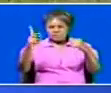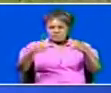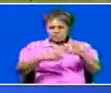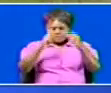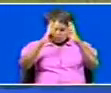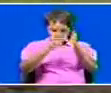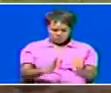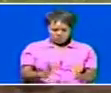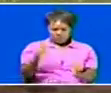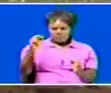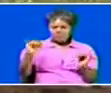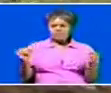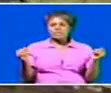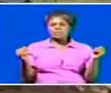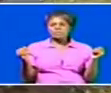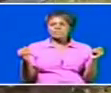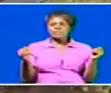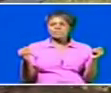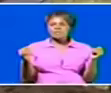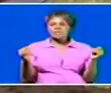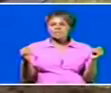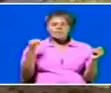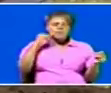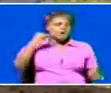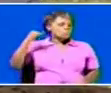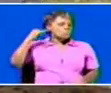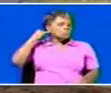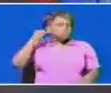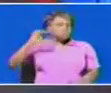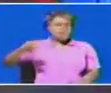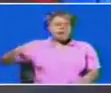Victor Ogale, KTN News, Nakuru County.